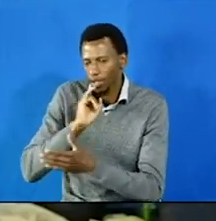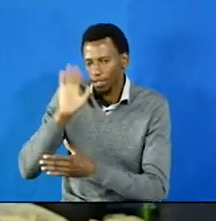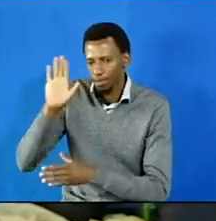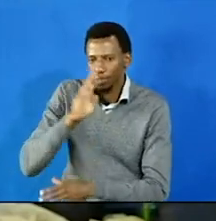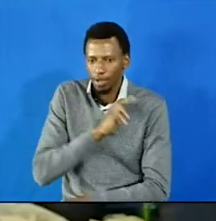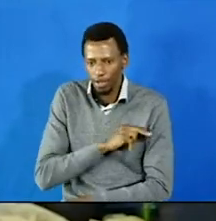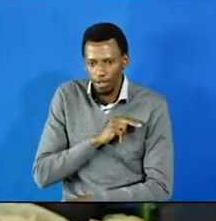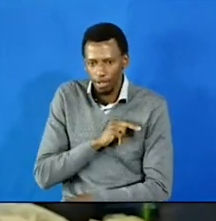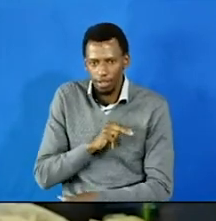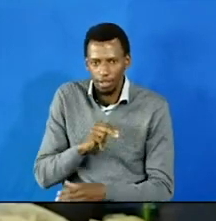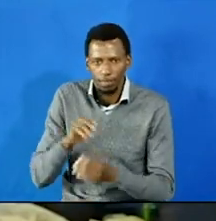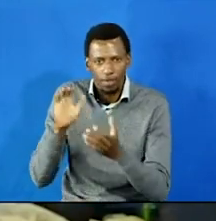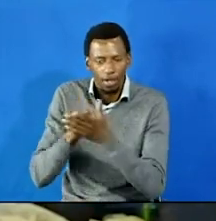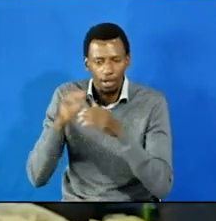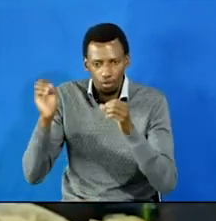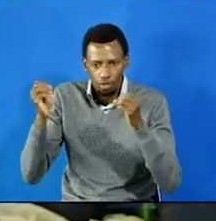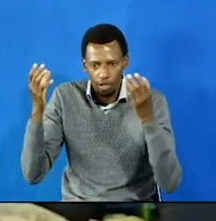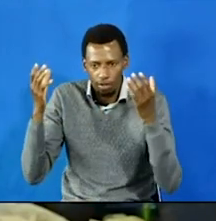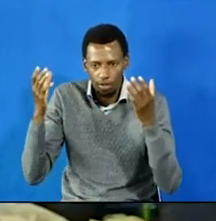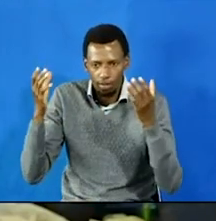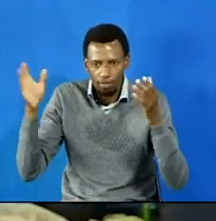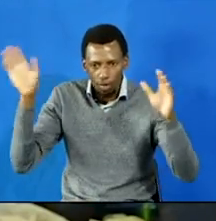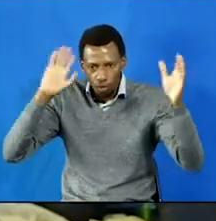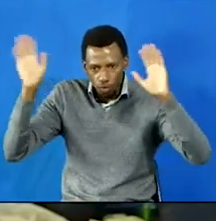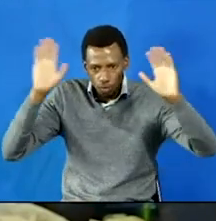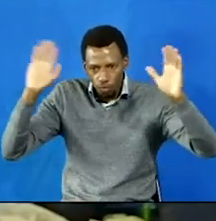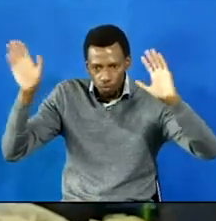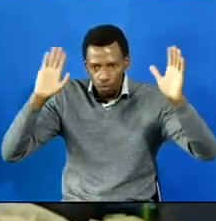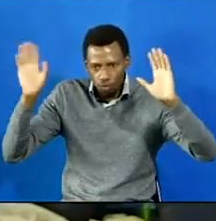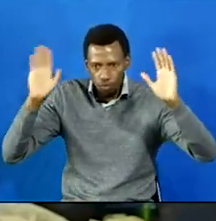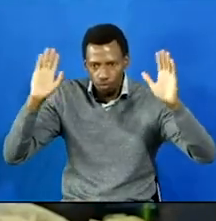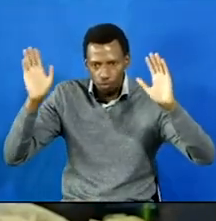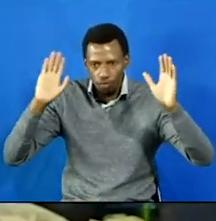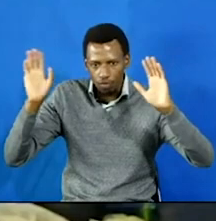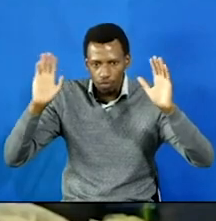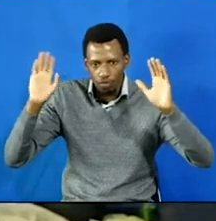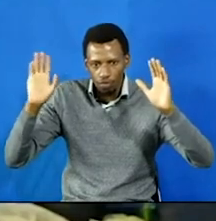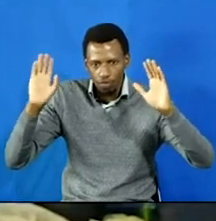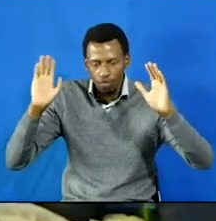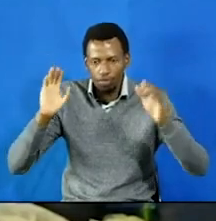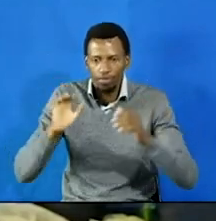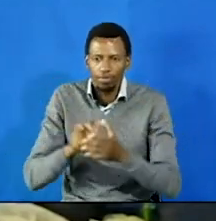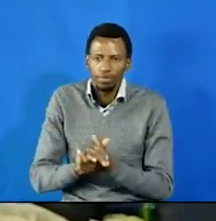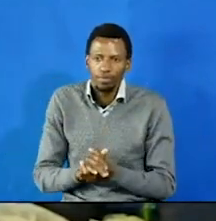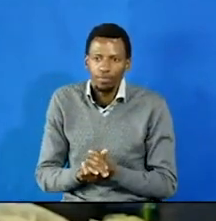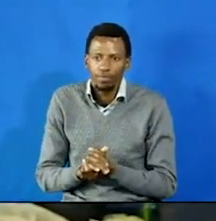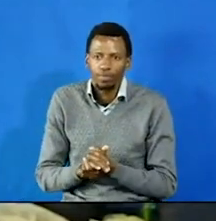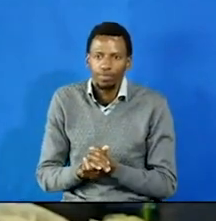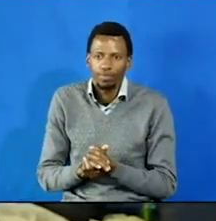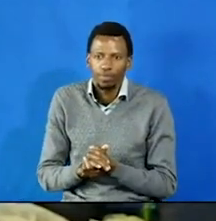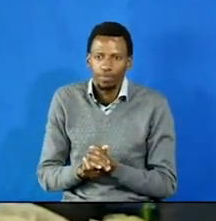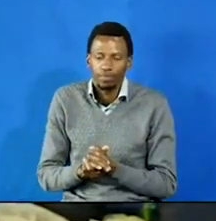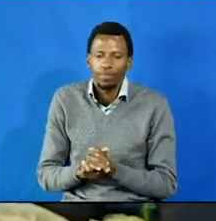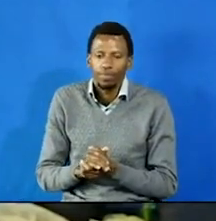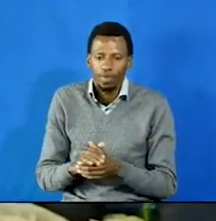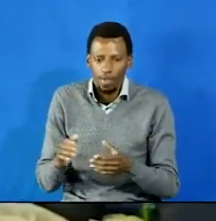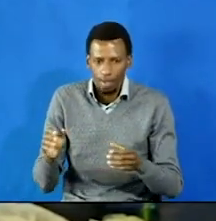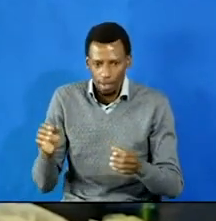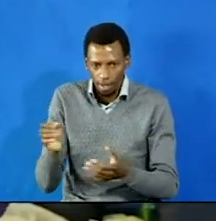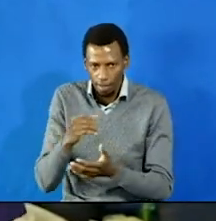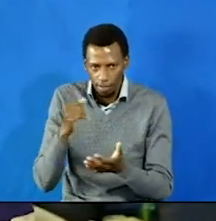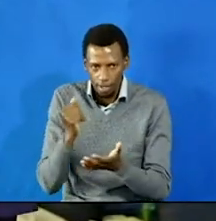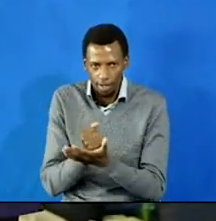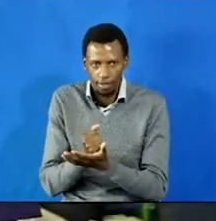Hallelujah. Amen. Just wave at me, please, if you are blessed with your hand this early morning. Hallelujah. Amen.